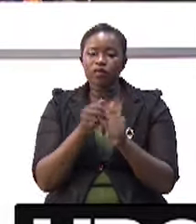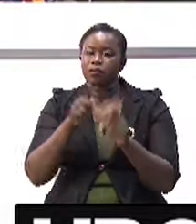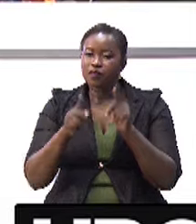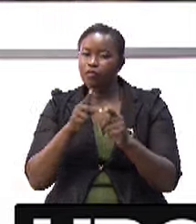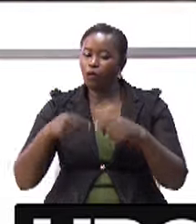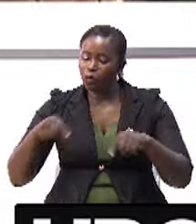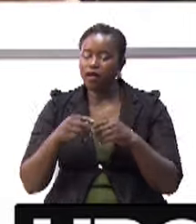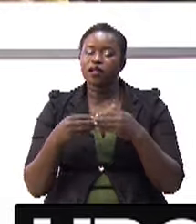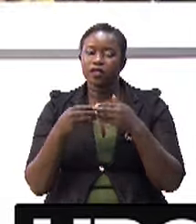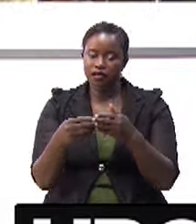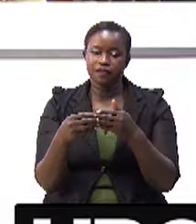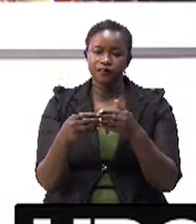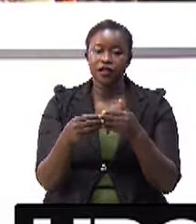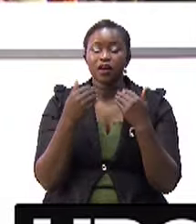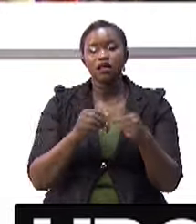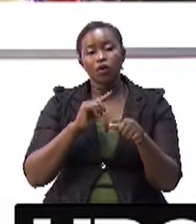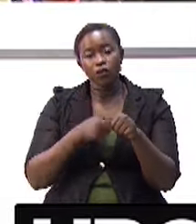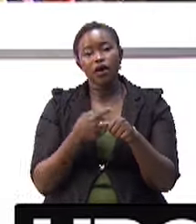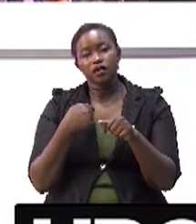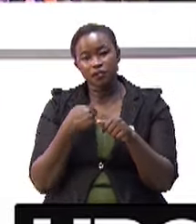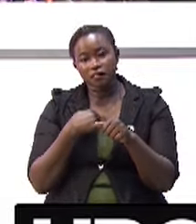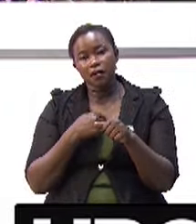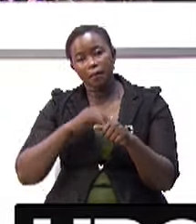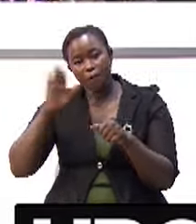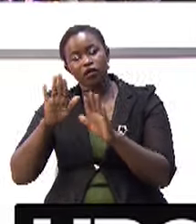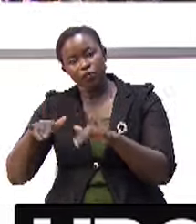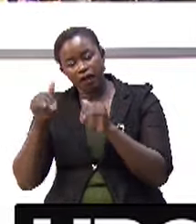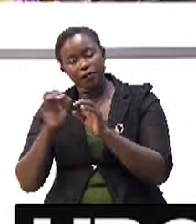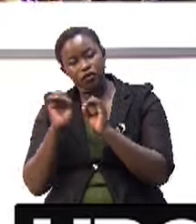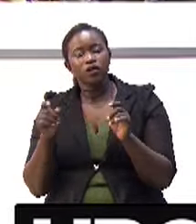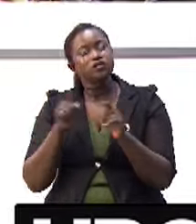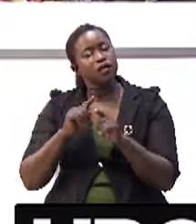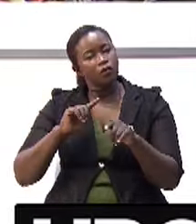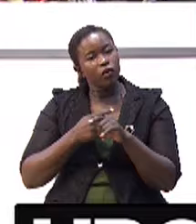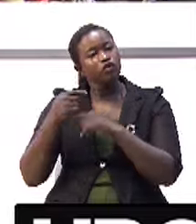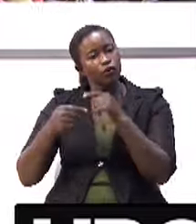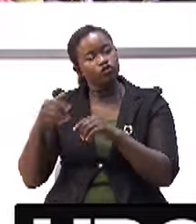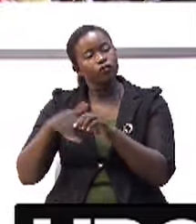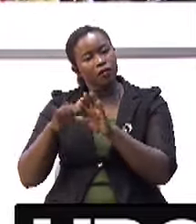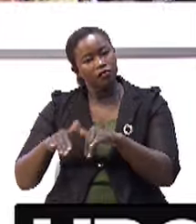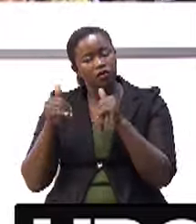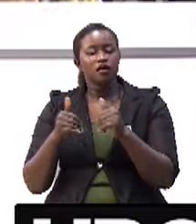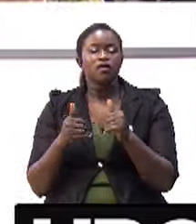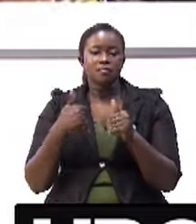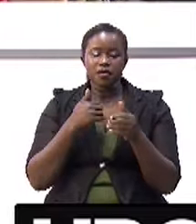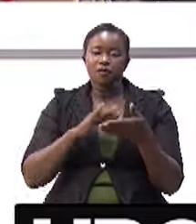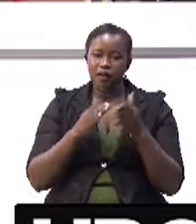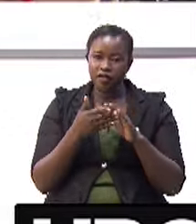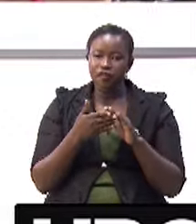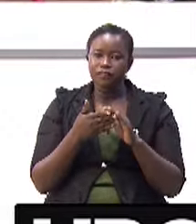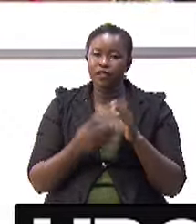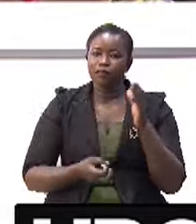leading. So when I didn't go back to parliament, even when I was in parliament, I partnered with some